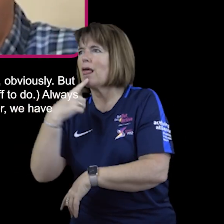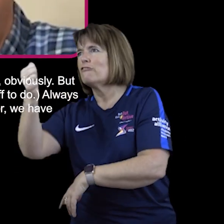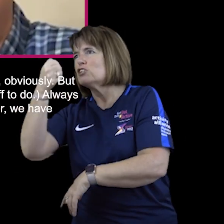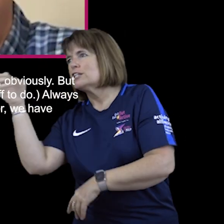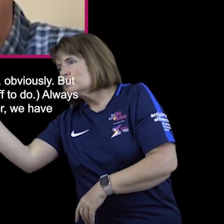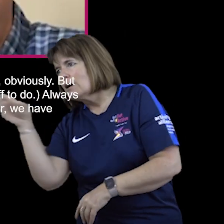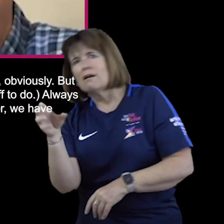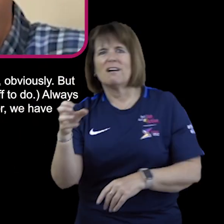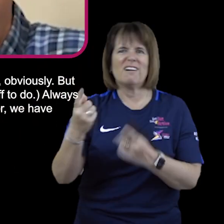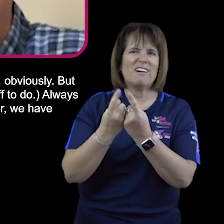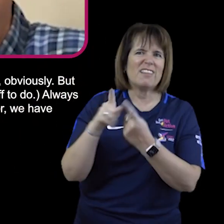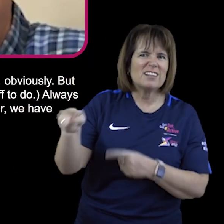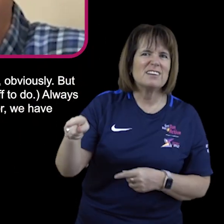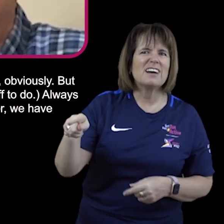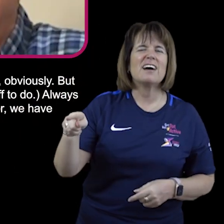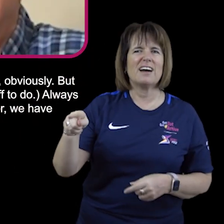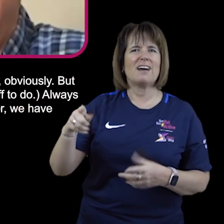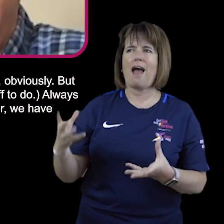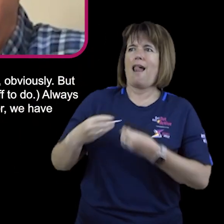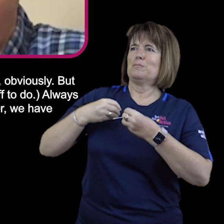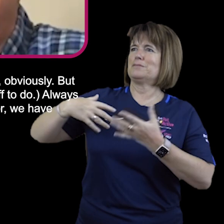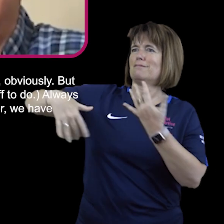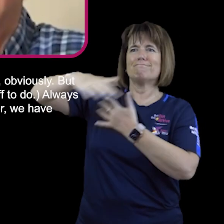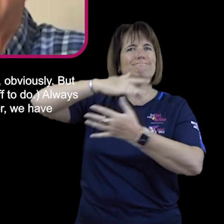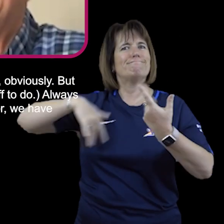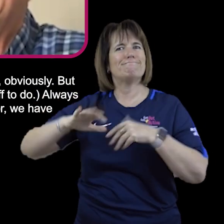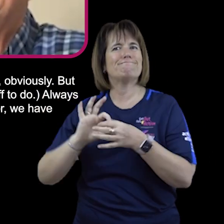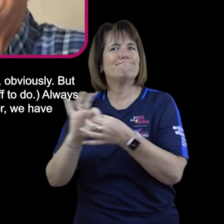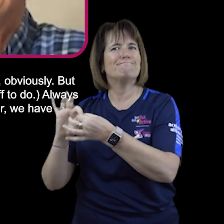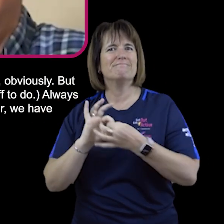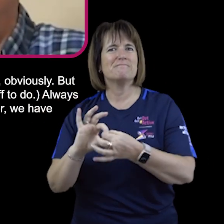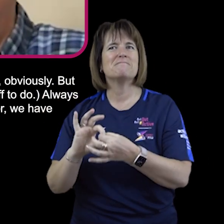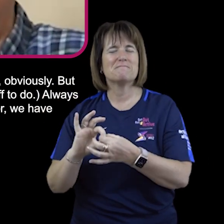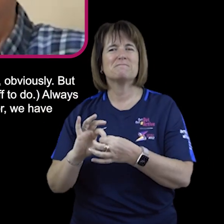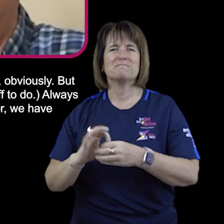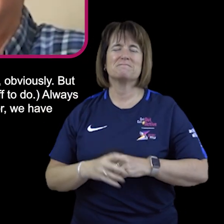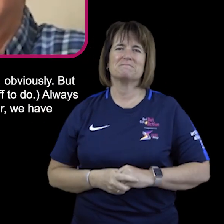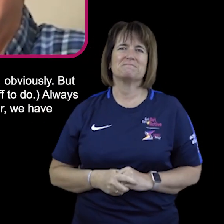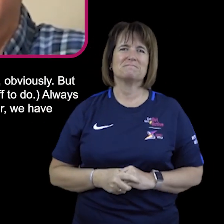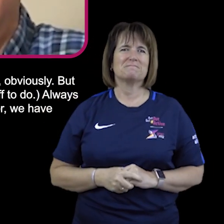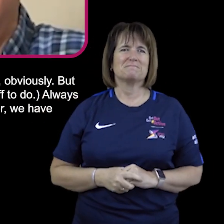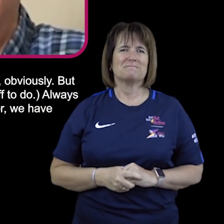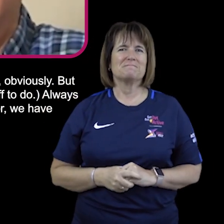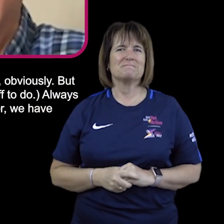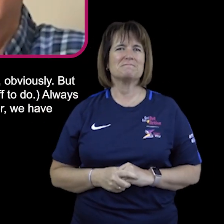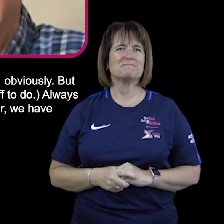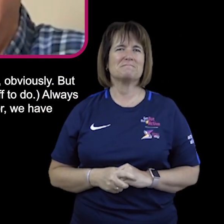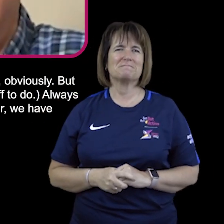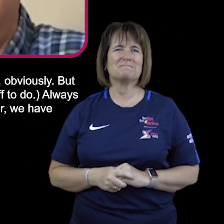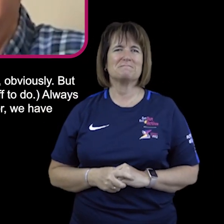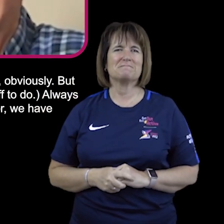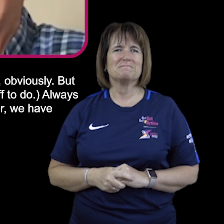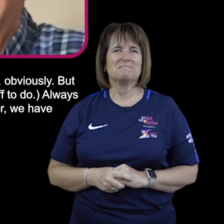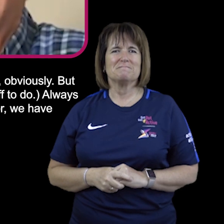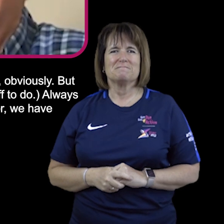year. You know, there's not so much to do now, obviously. But there's plants to pot, there's things to wash up, there's things to